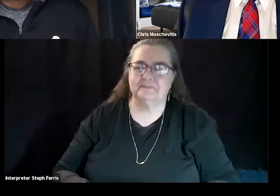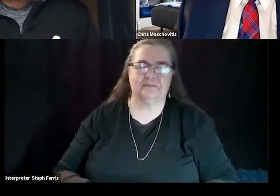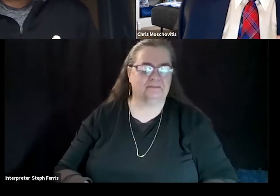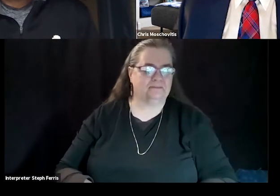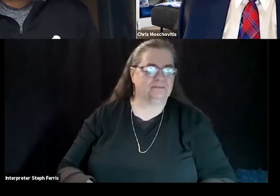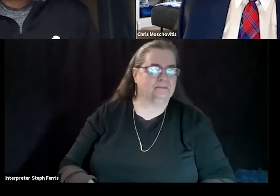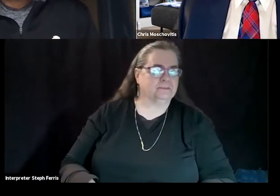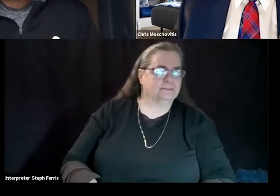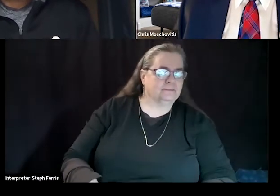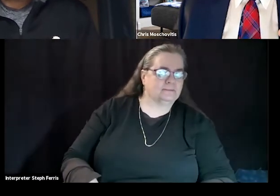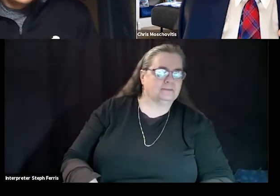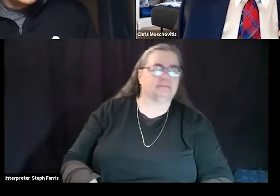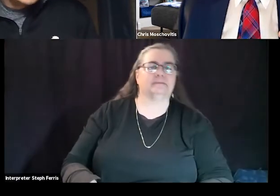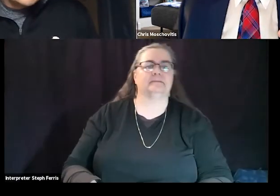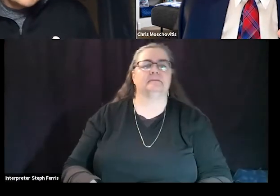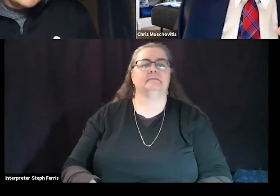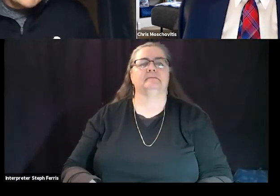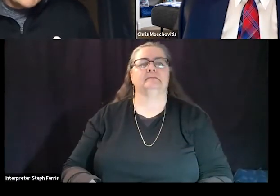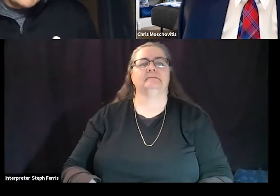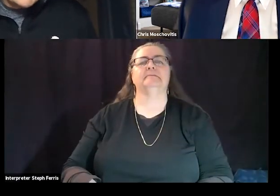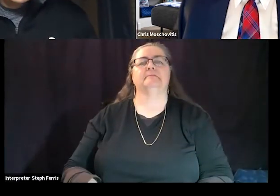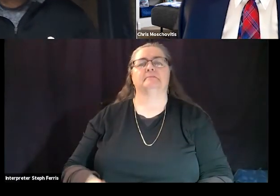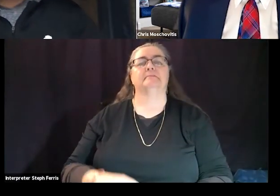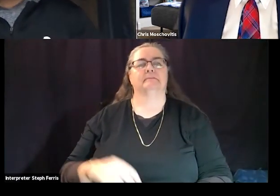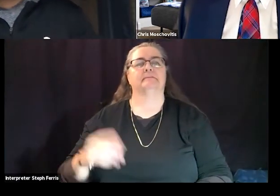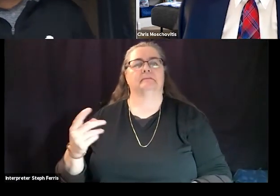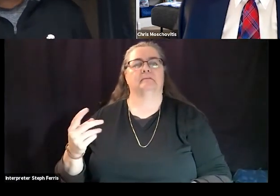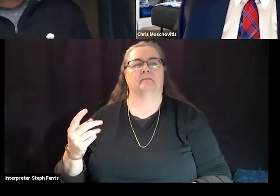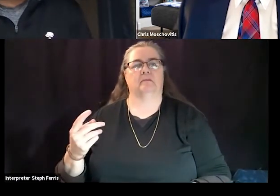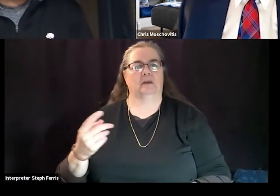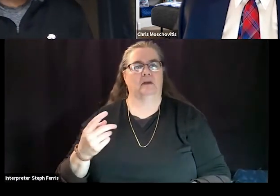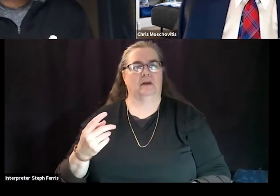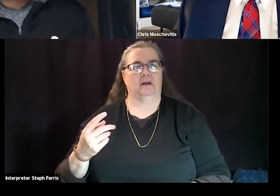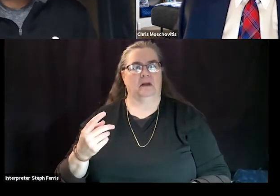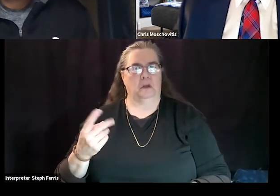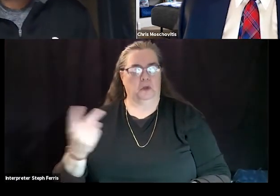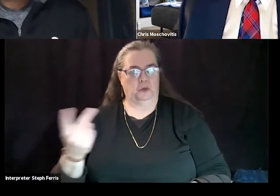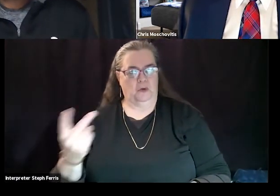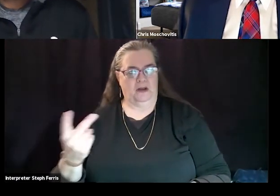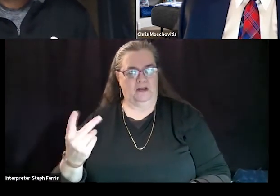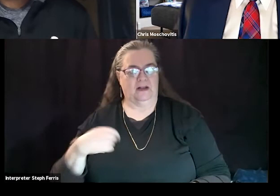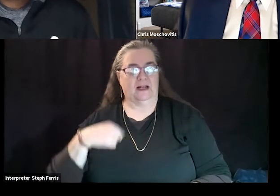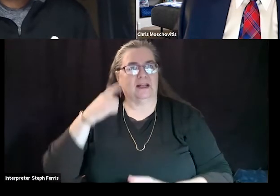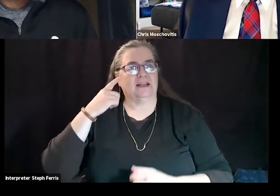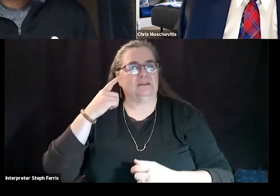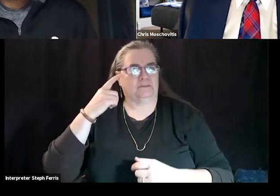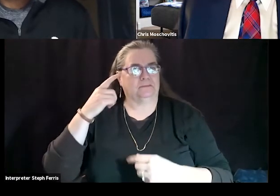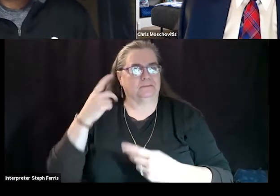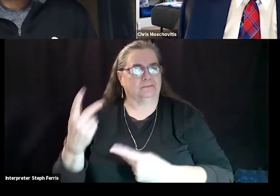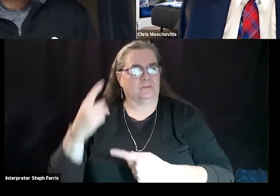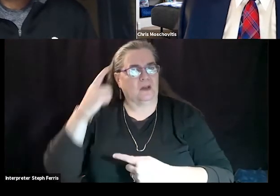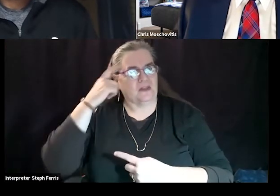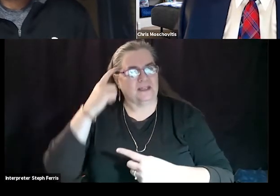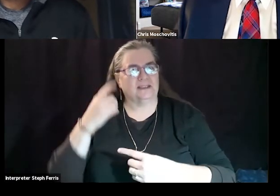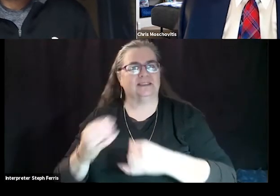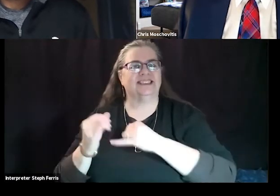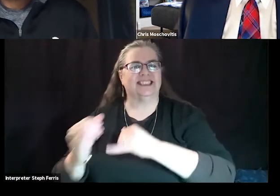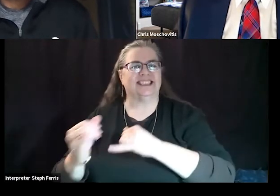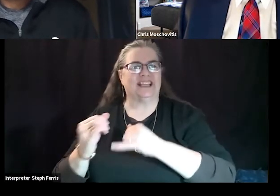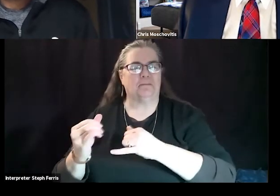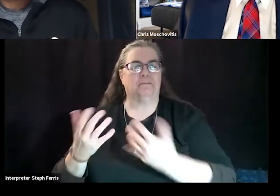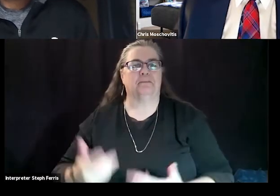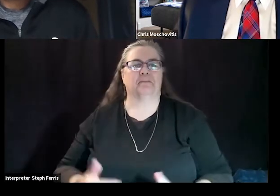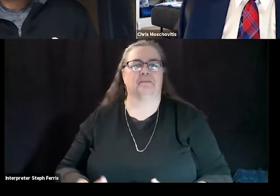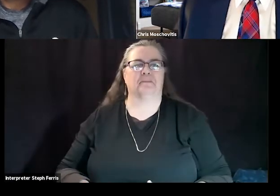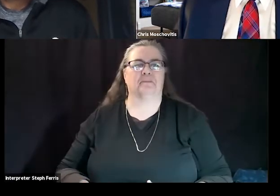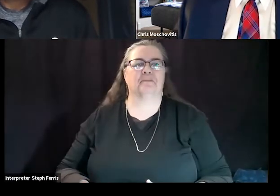aligned in our thinking. We both believe that engagement and knowledge dissemination is at the end of the day the